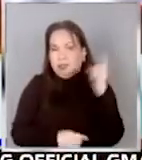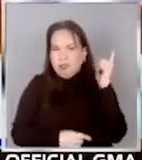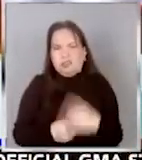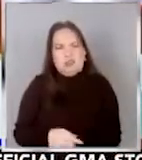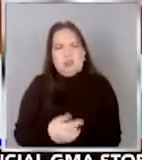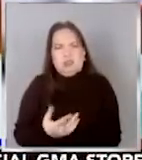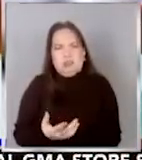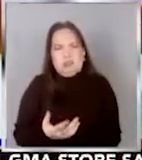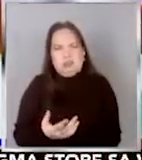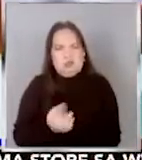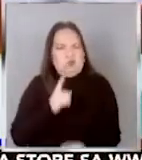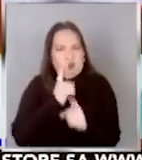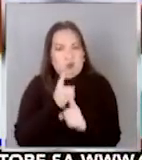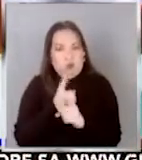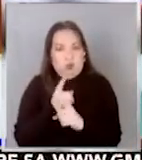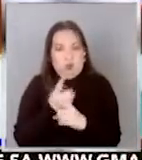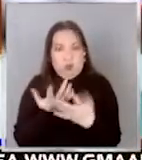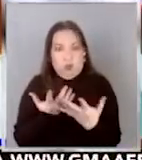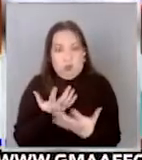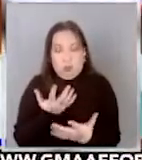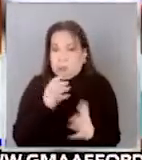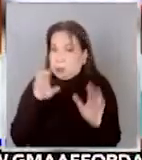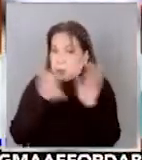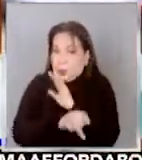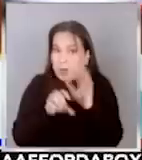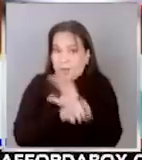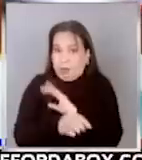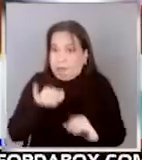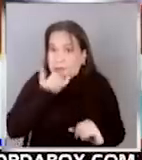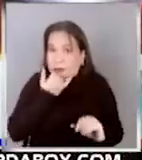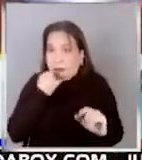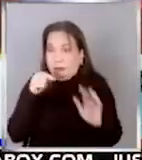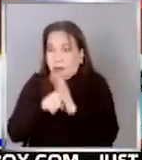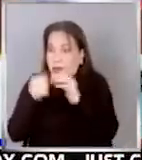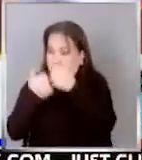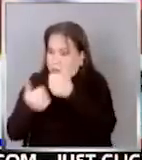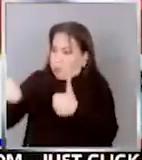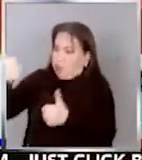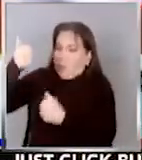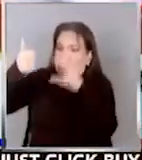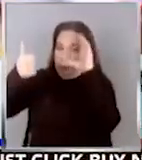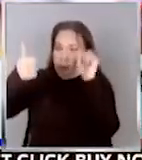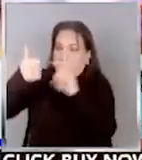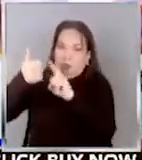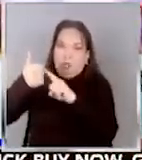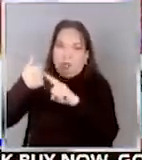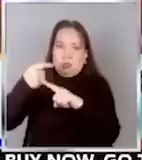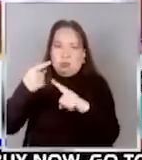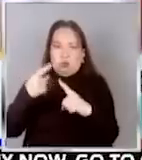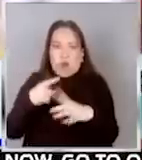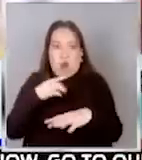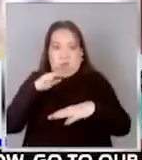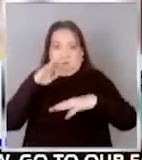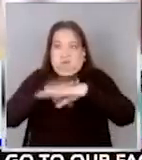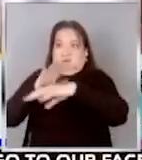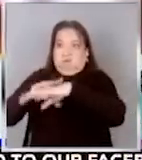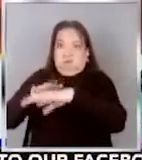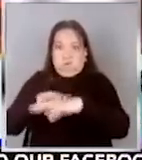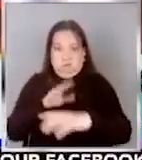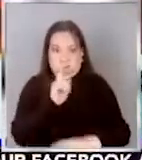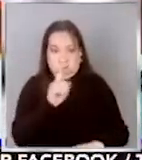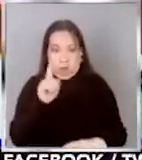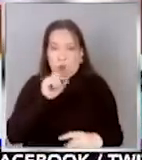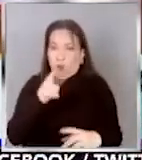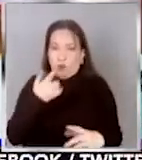crime for a sovereign head of state for me to threaten criminals?